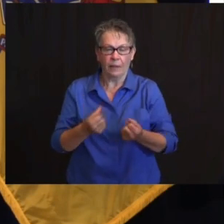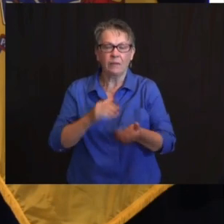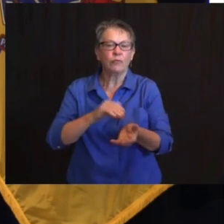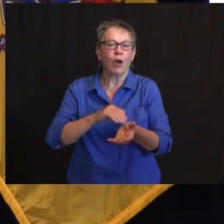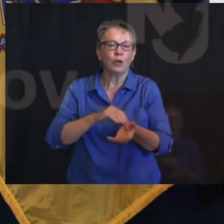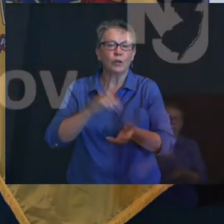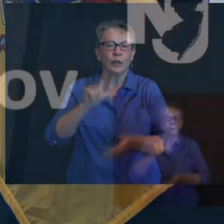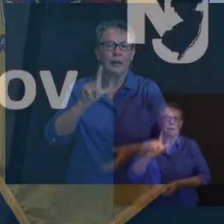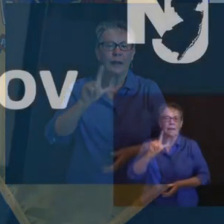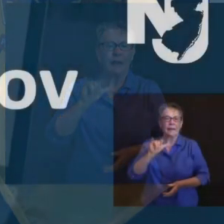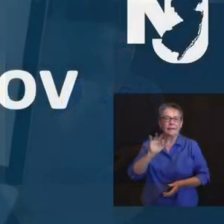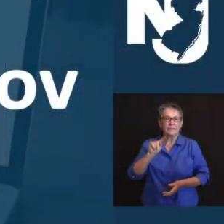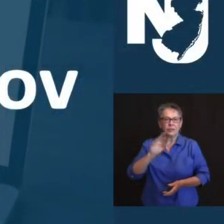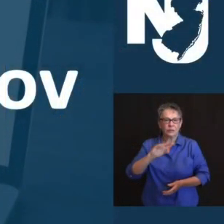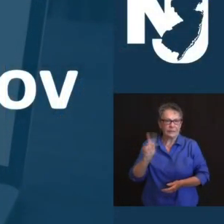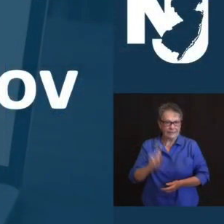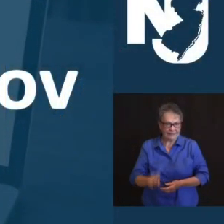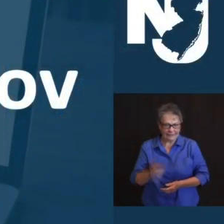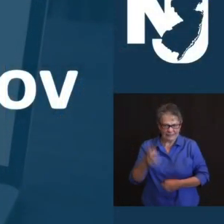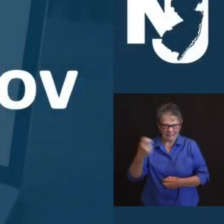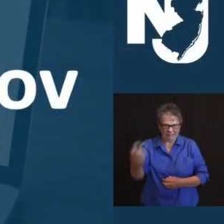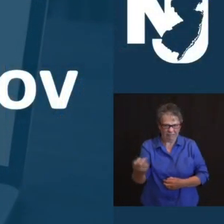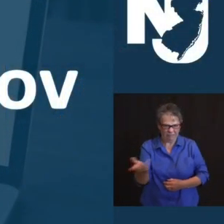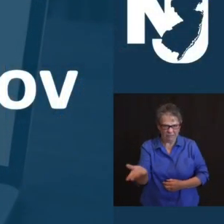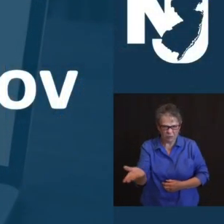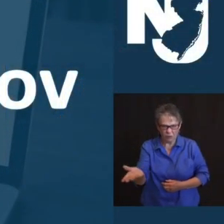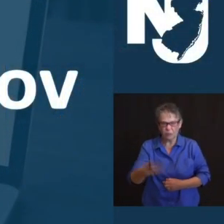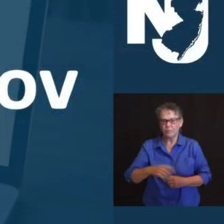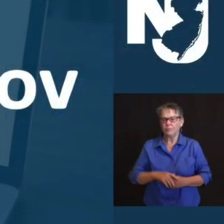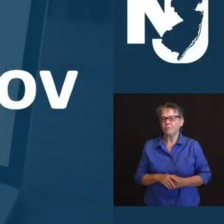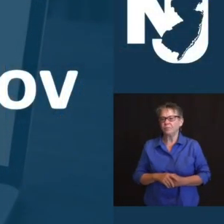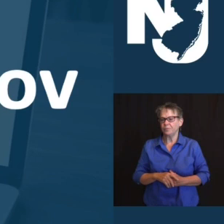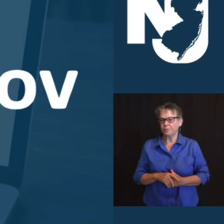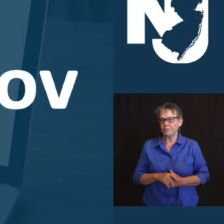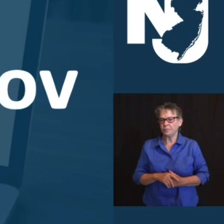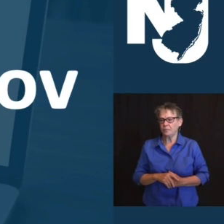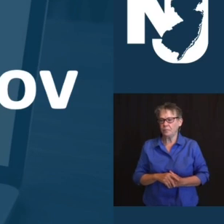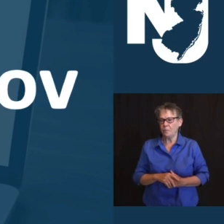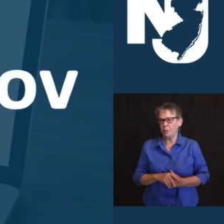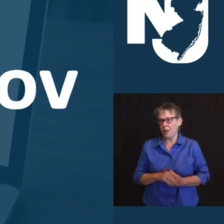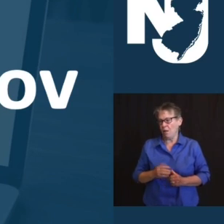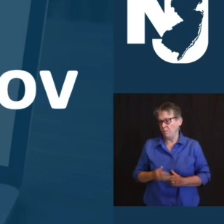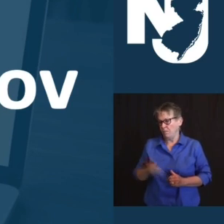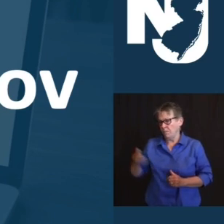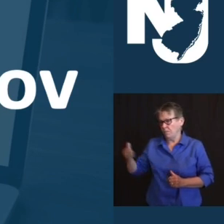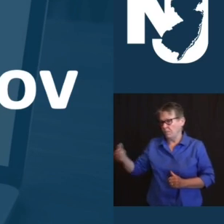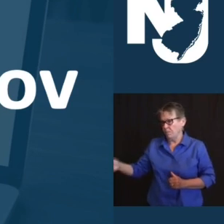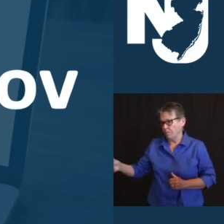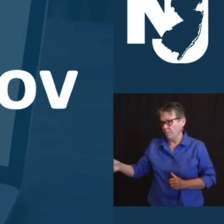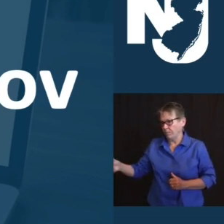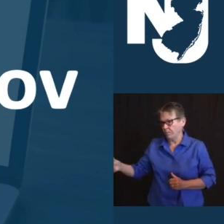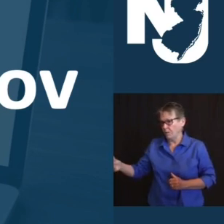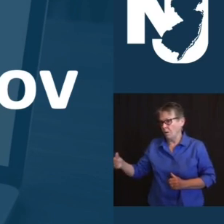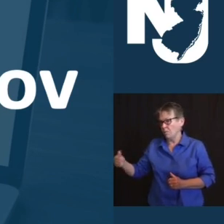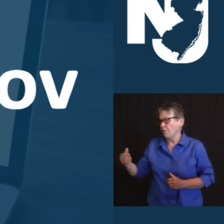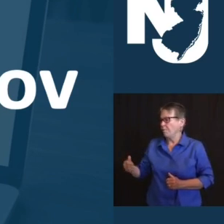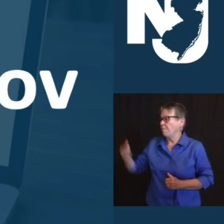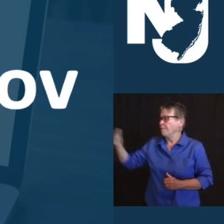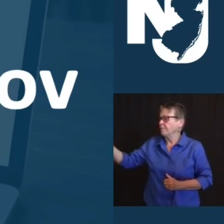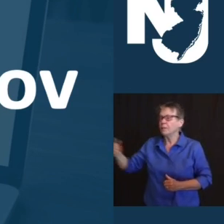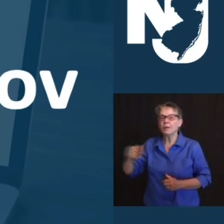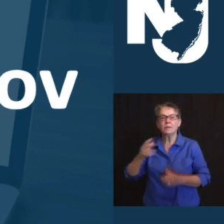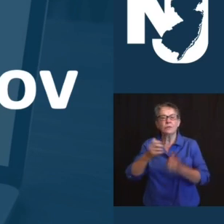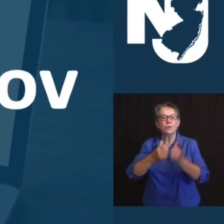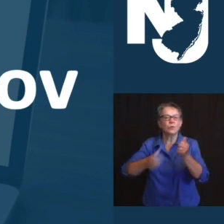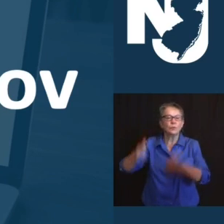Good to have you with us. To my far left, another name who's familiar to all, Superintendent of the State Police, Colonel Pat Callahan.